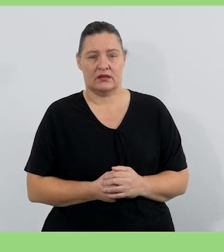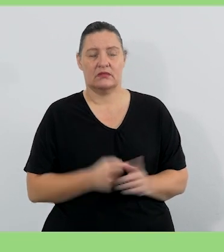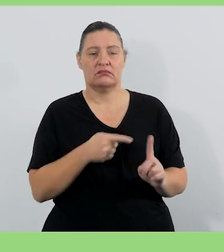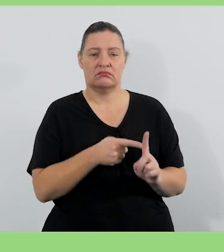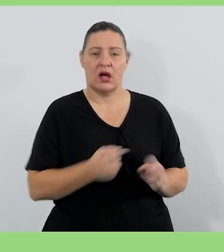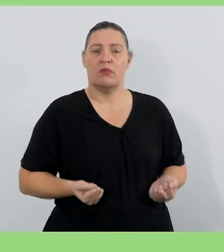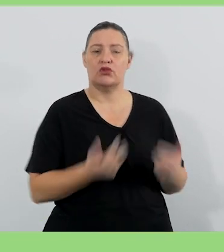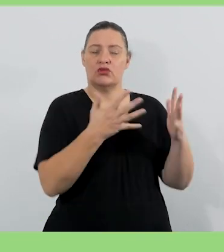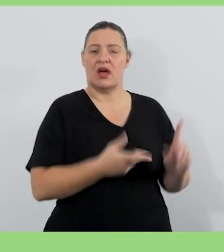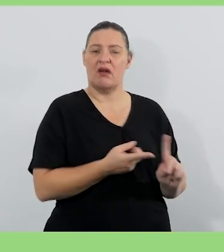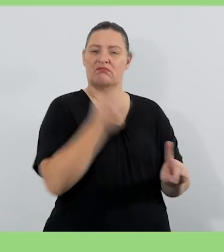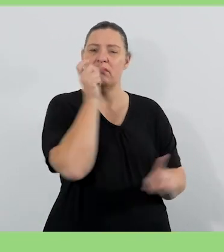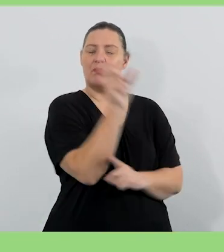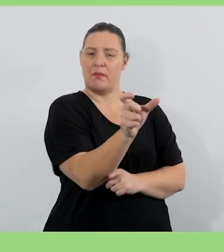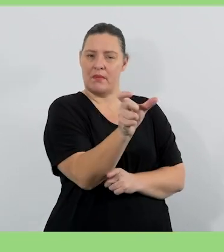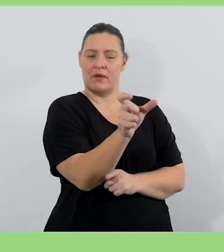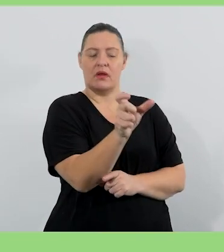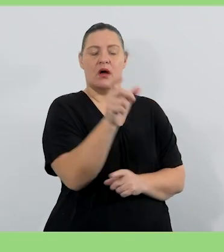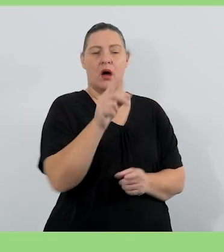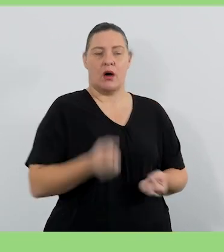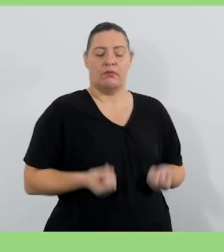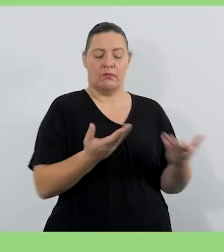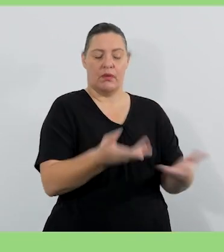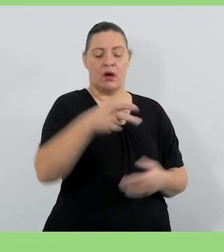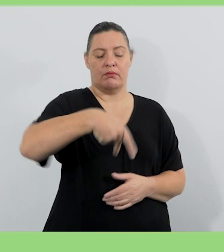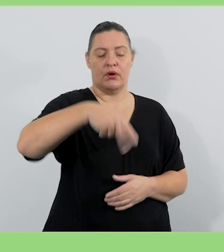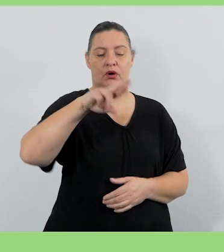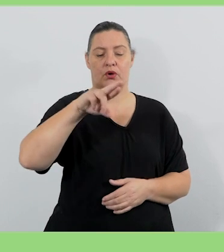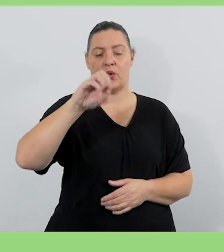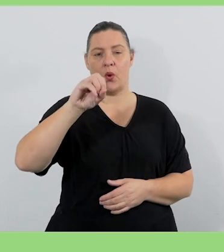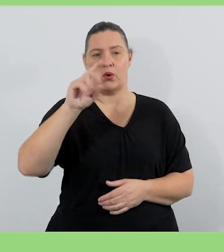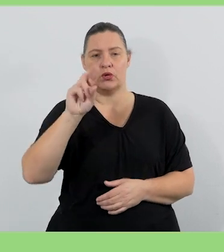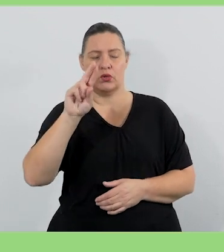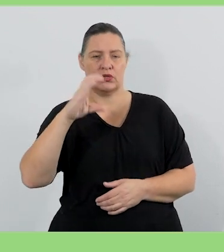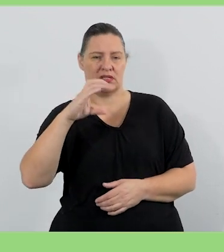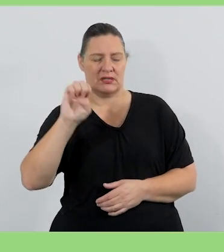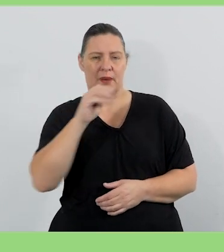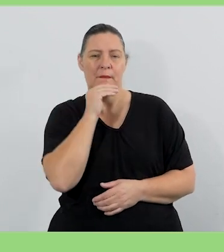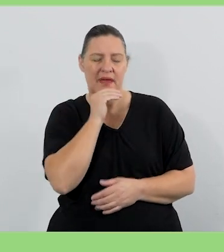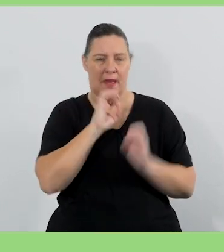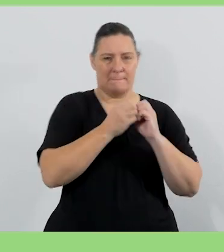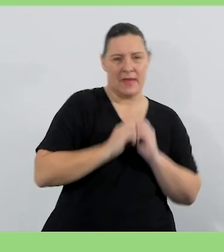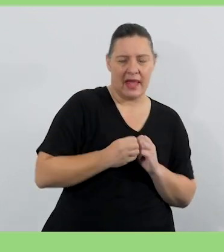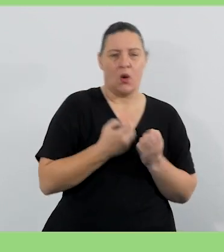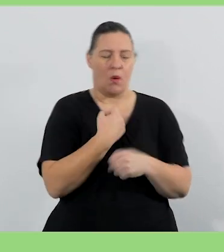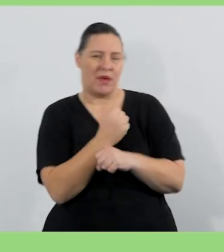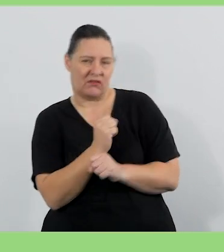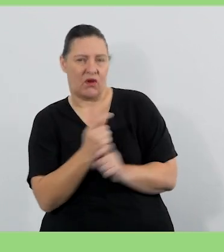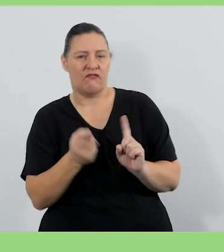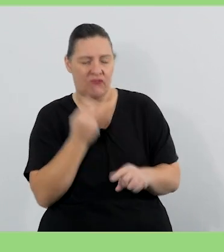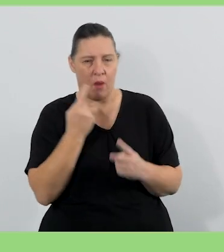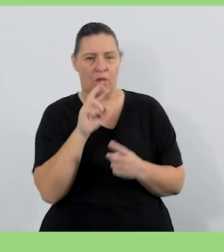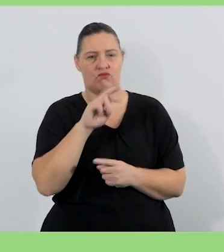The term producer comes from the word produce, which means to make or to manufacture from